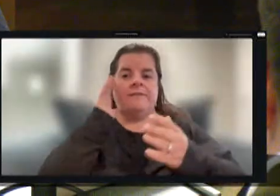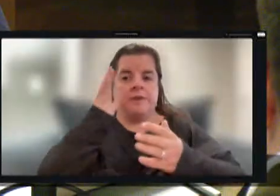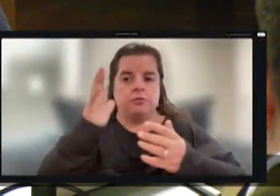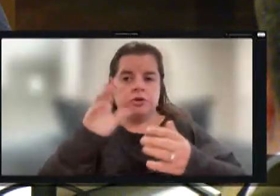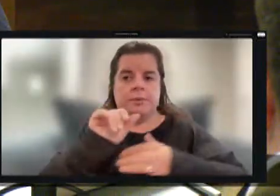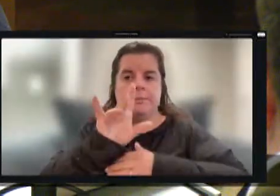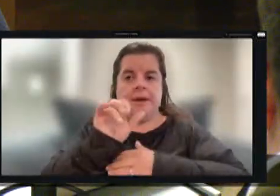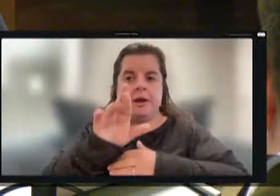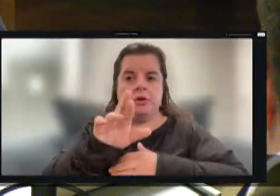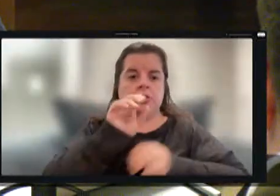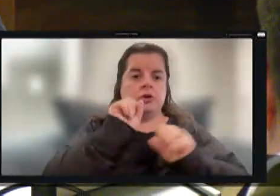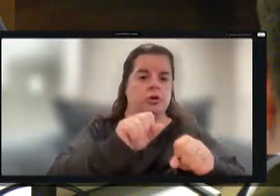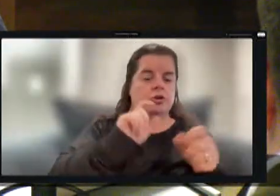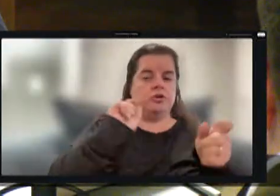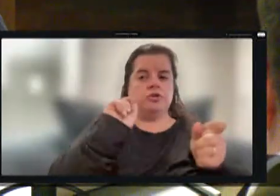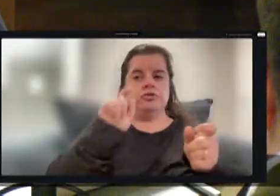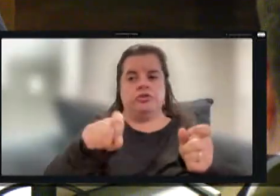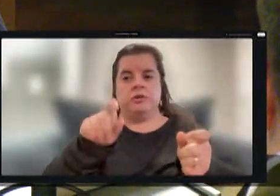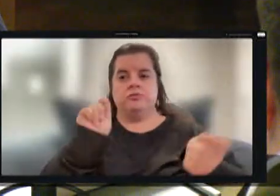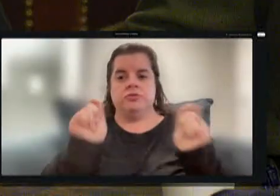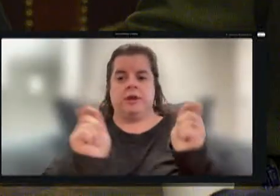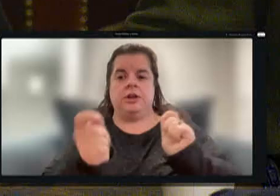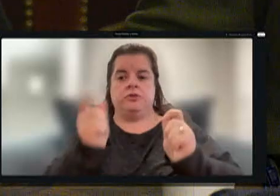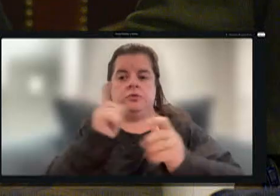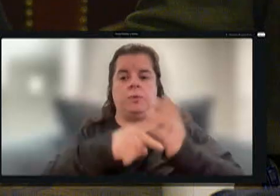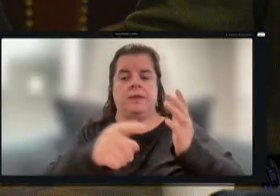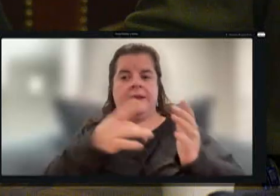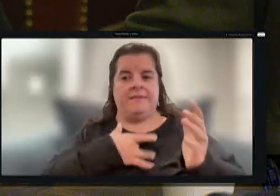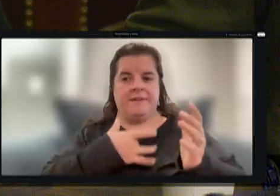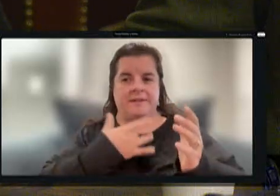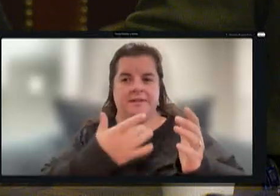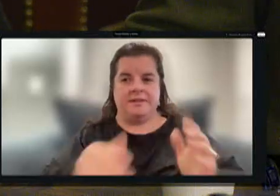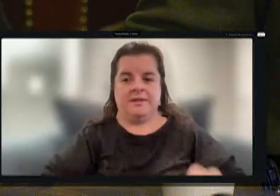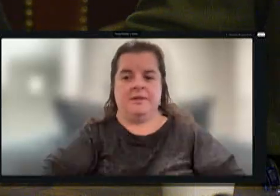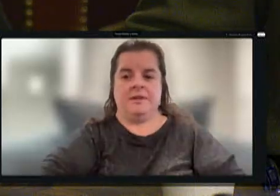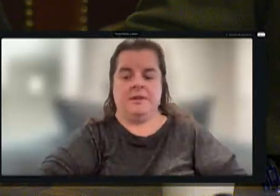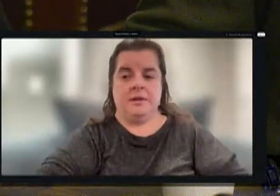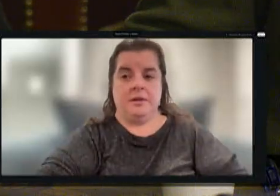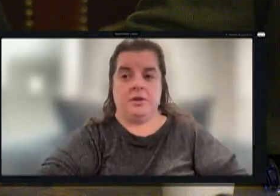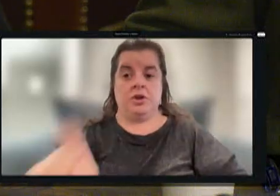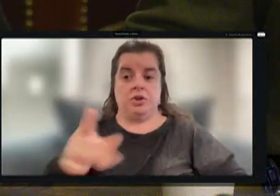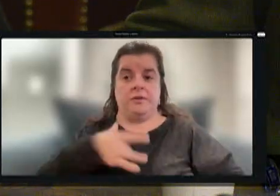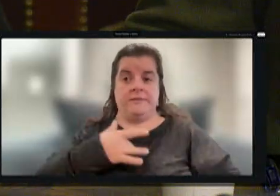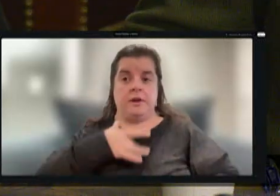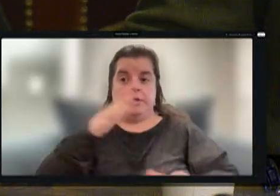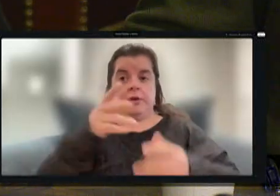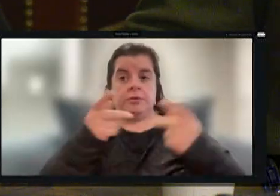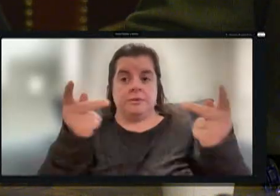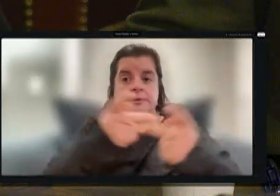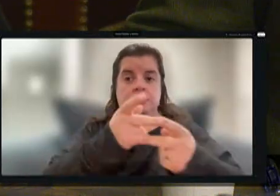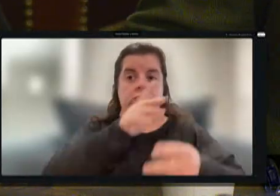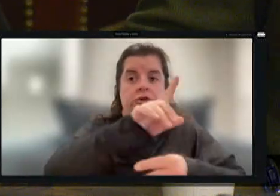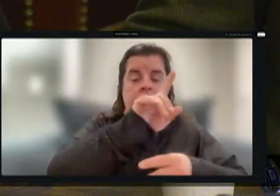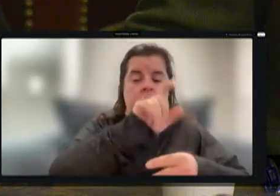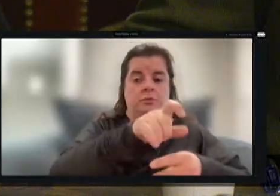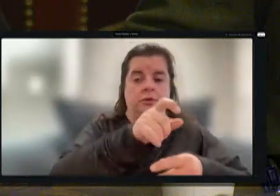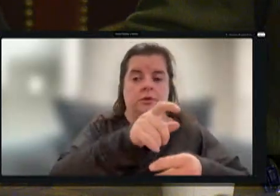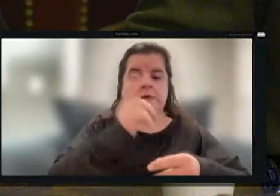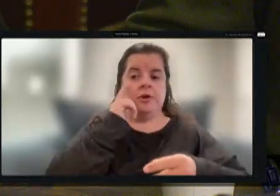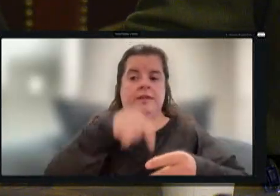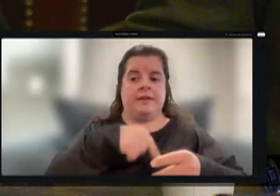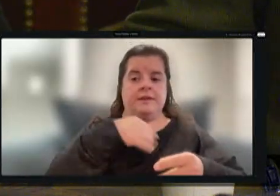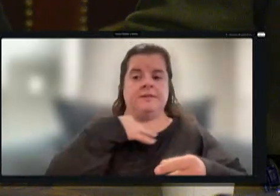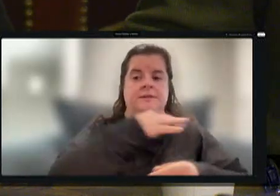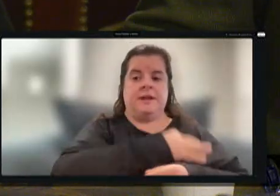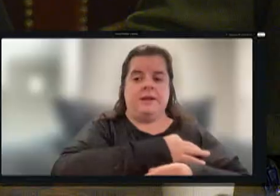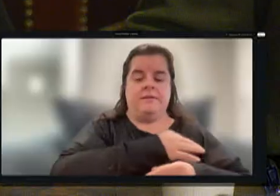and should shape as they see fit. So you felt that when you came in, though, those positions were necessary for this administration to function, to have them